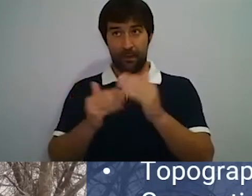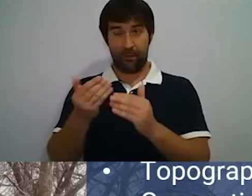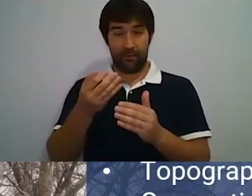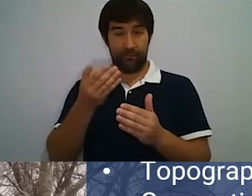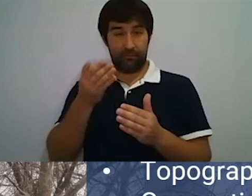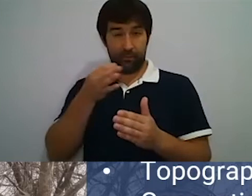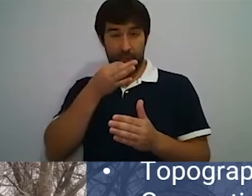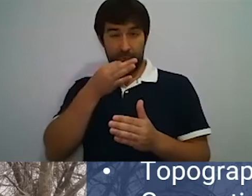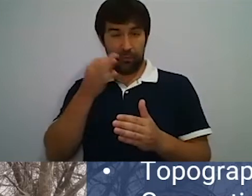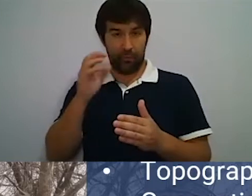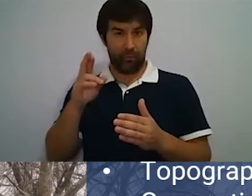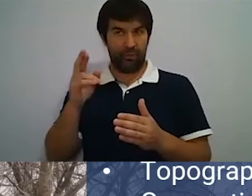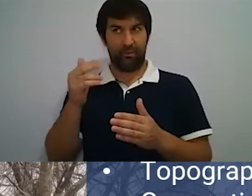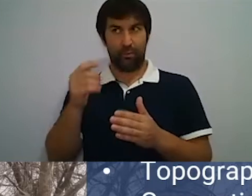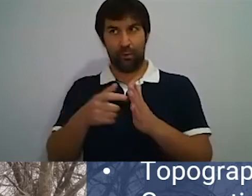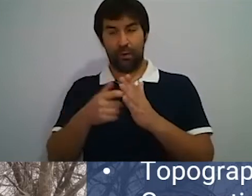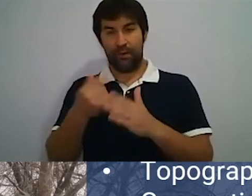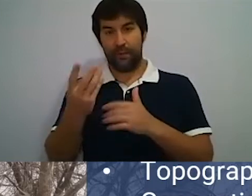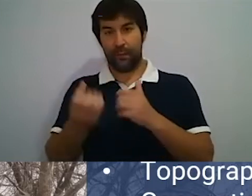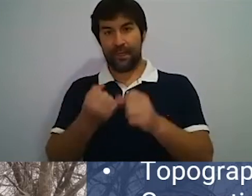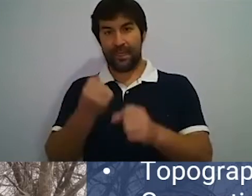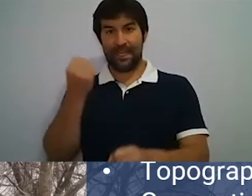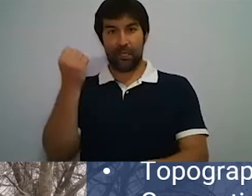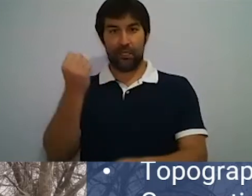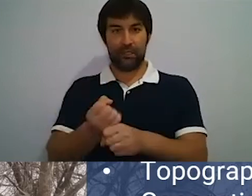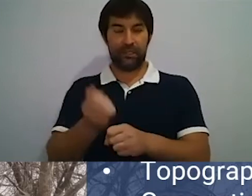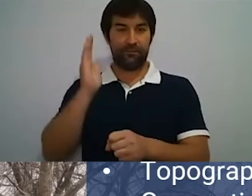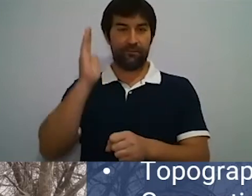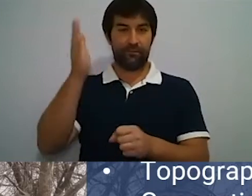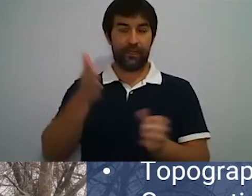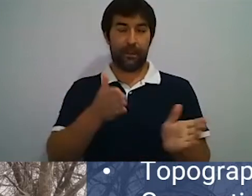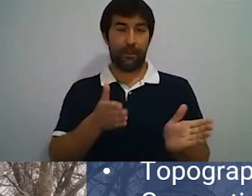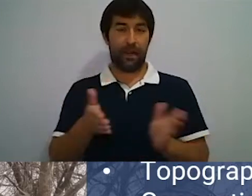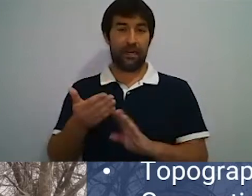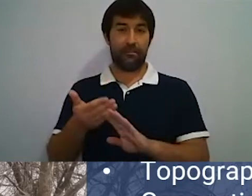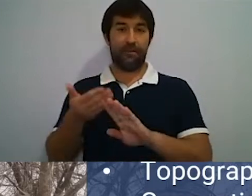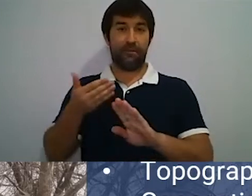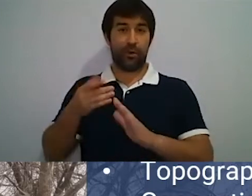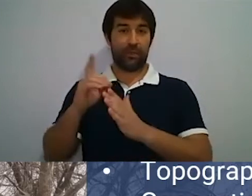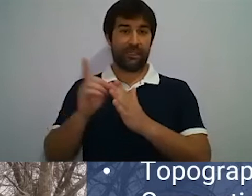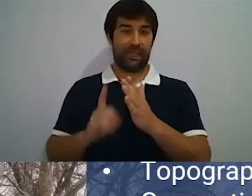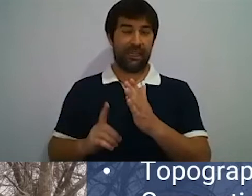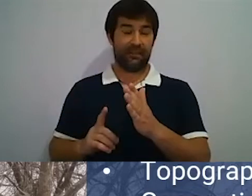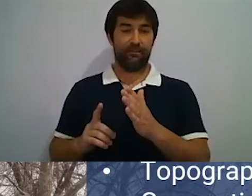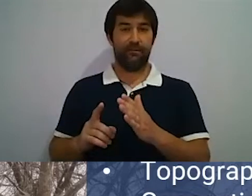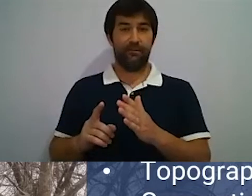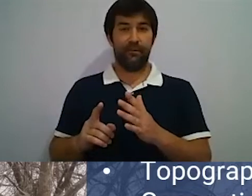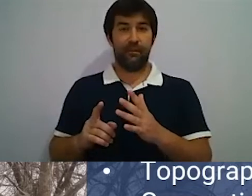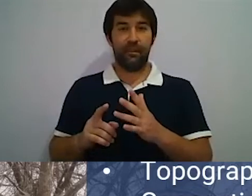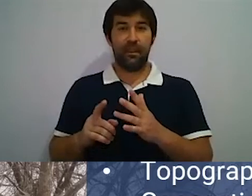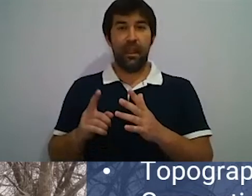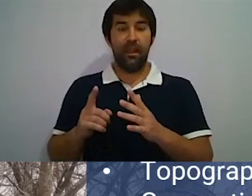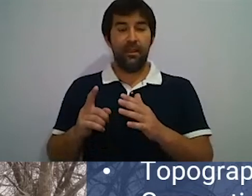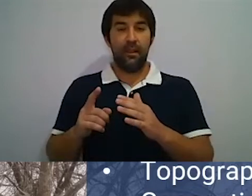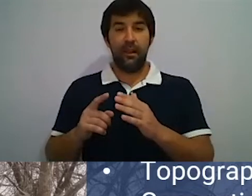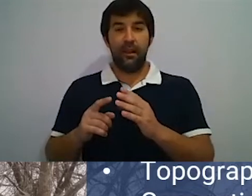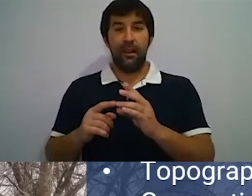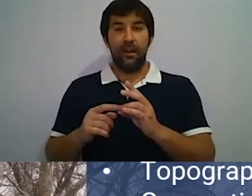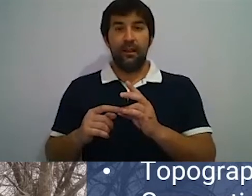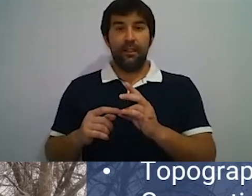going to try and move my screen forward. There we go. The mission of the Department of Mobility and Infrastructure is